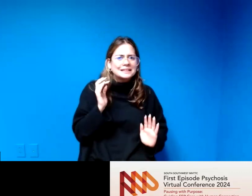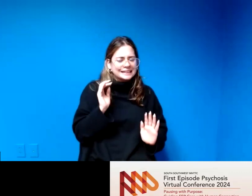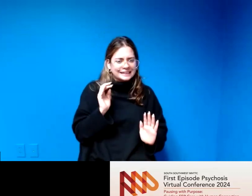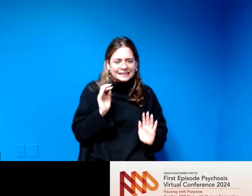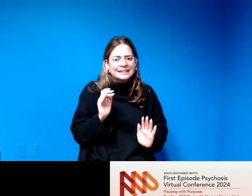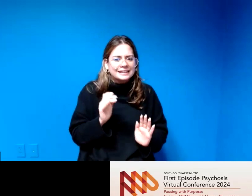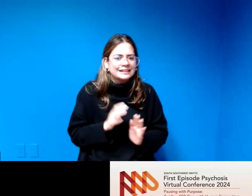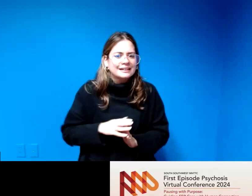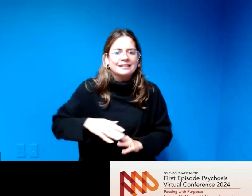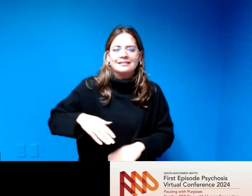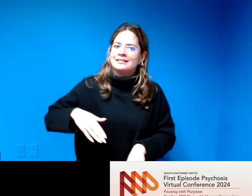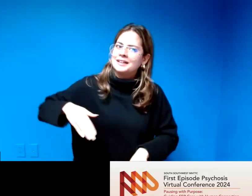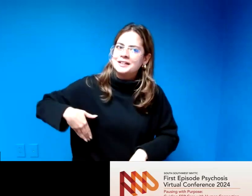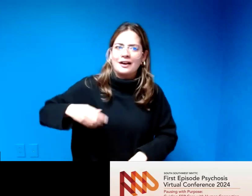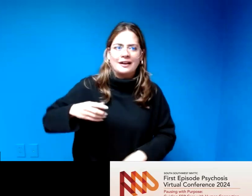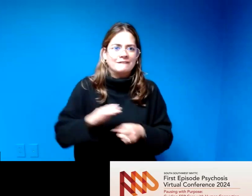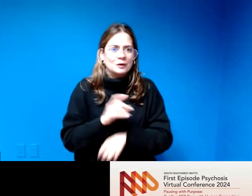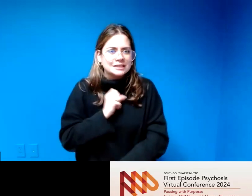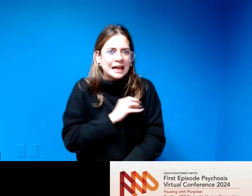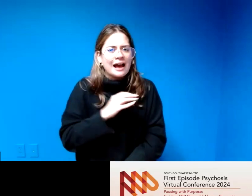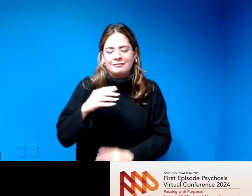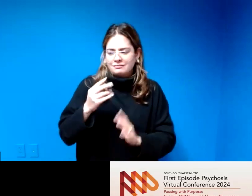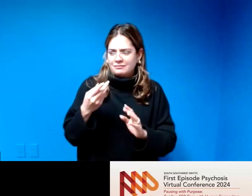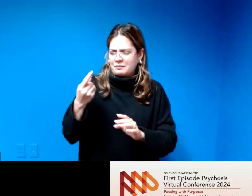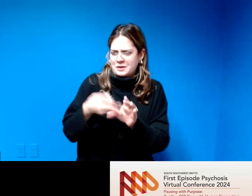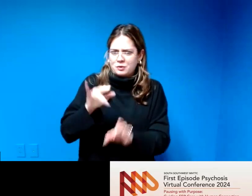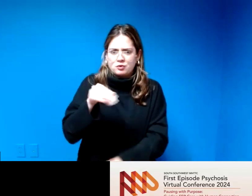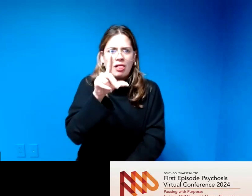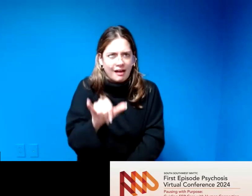postdoc who's going to join us in July, and part of her